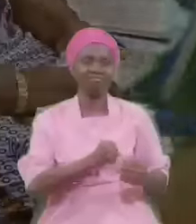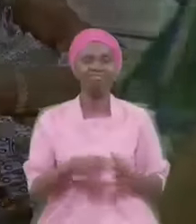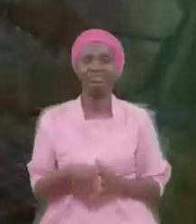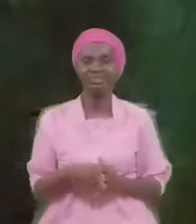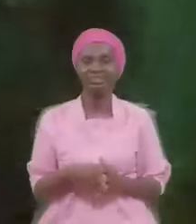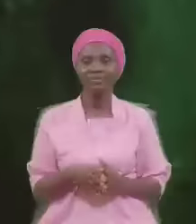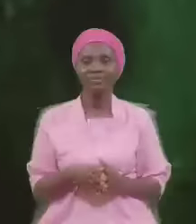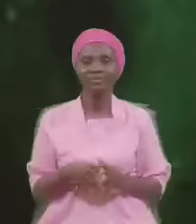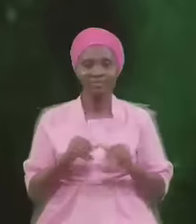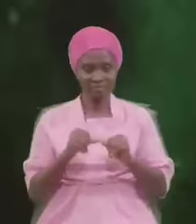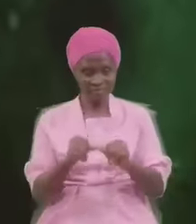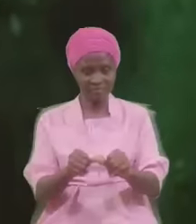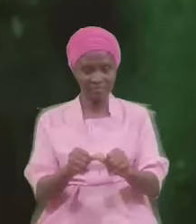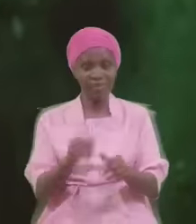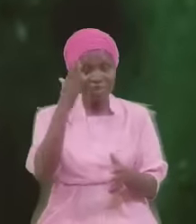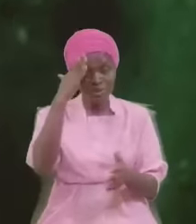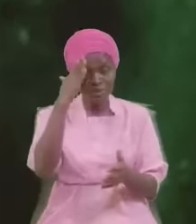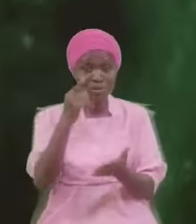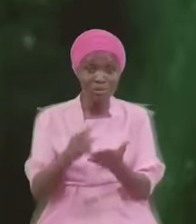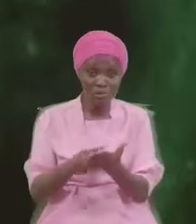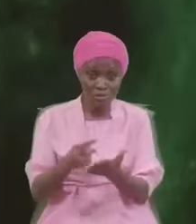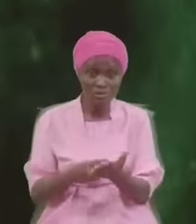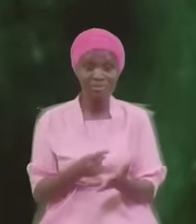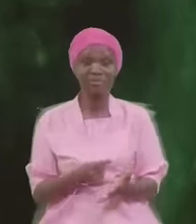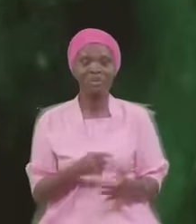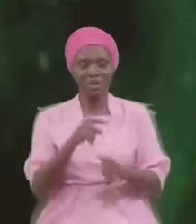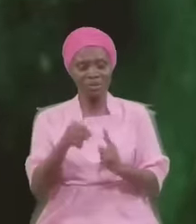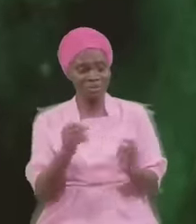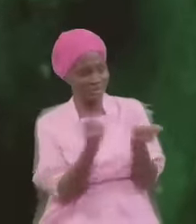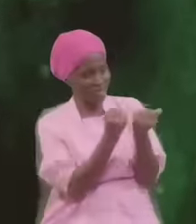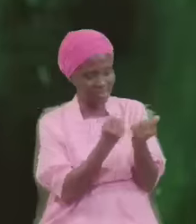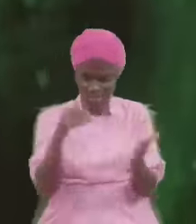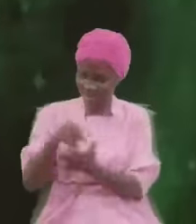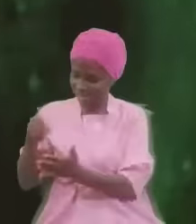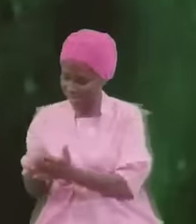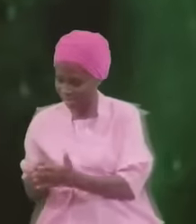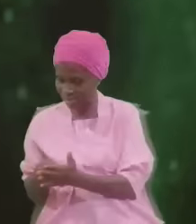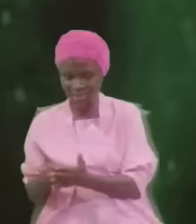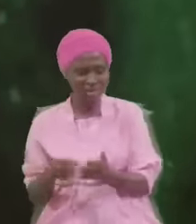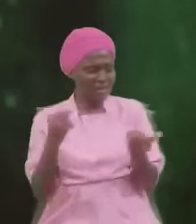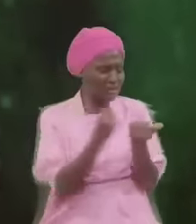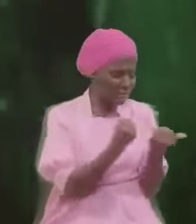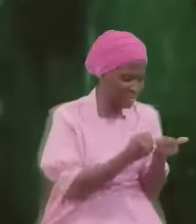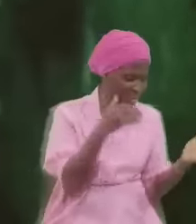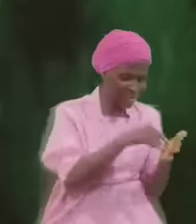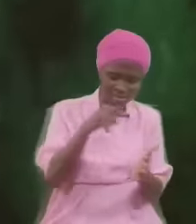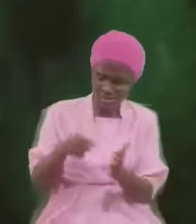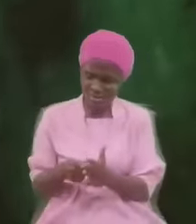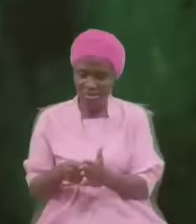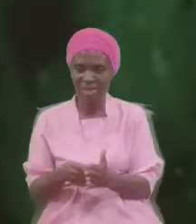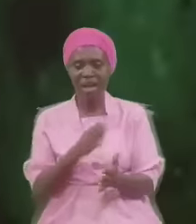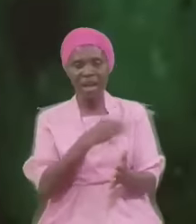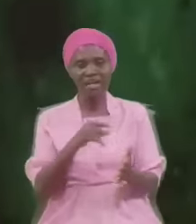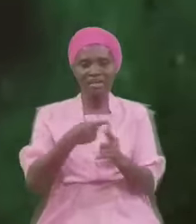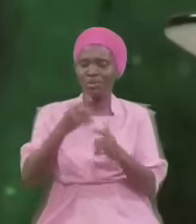Sometimes when you fight against this and fight against that, and praise the Lord, you overcome, you conquer